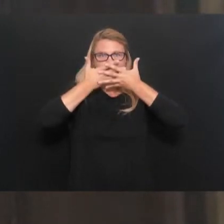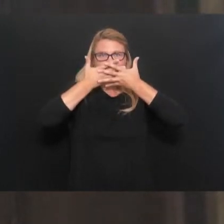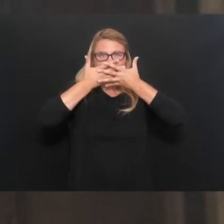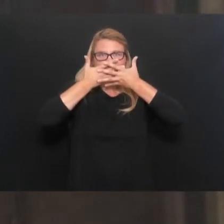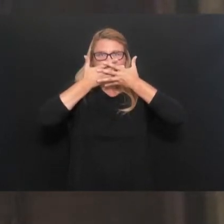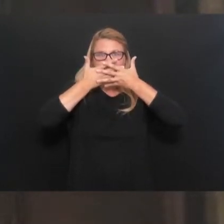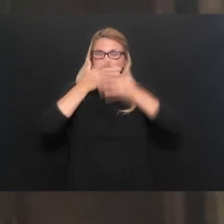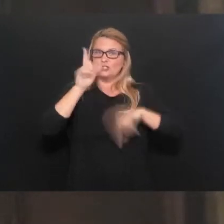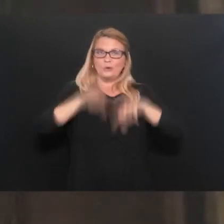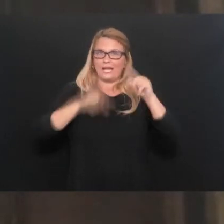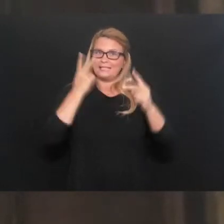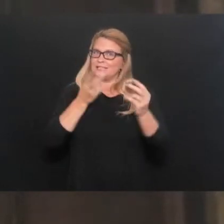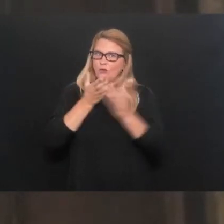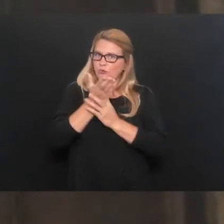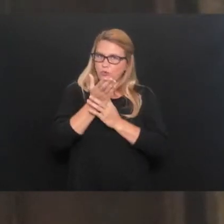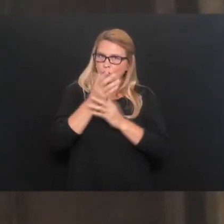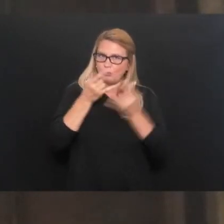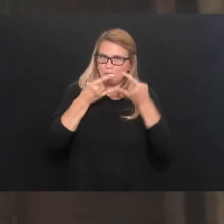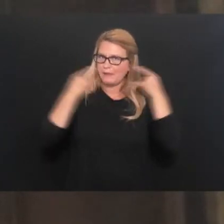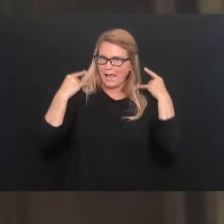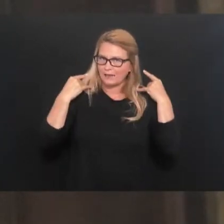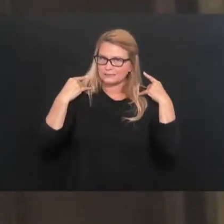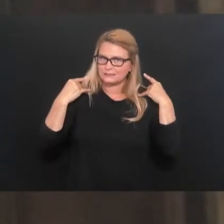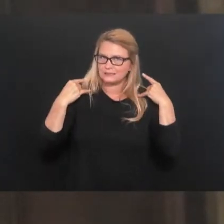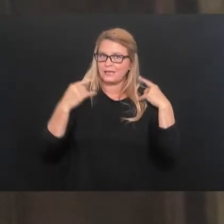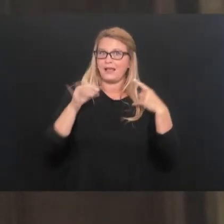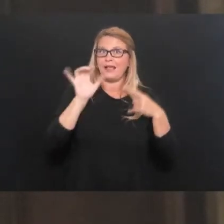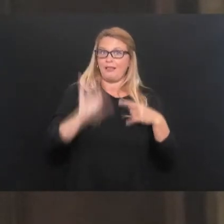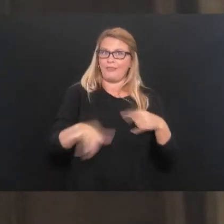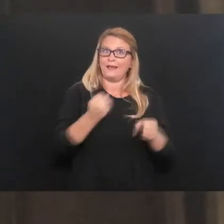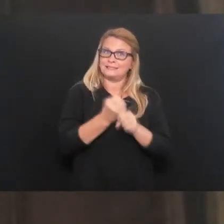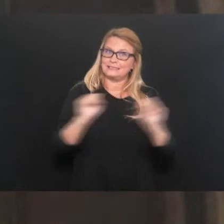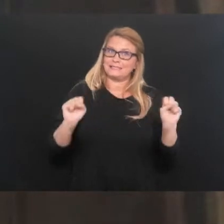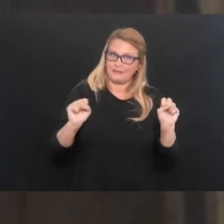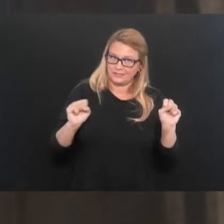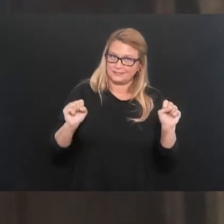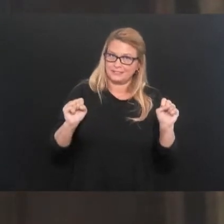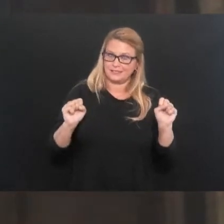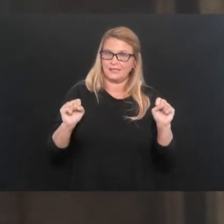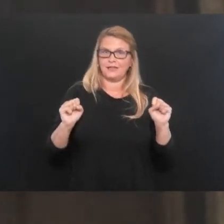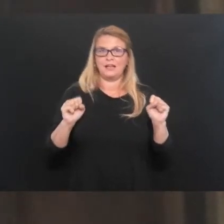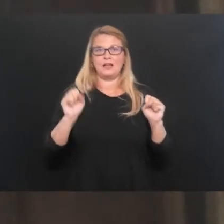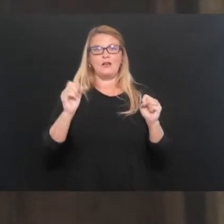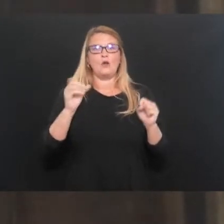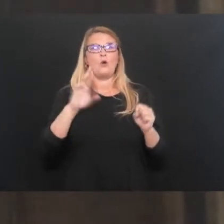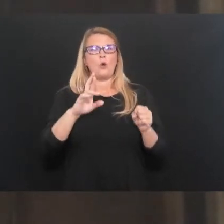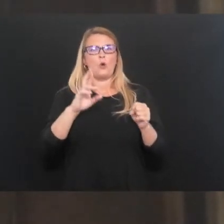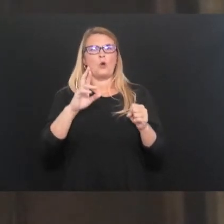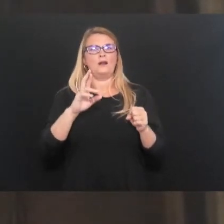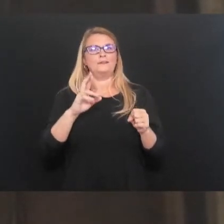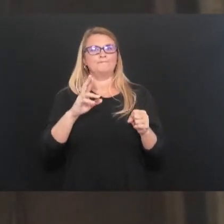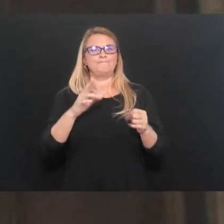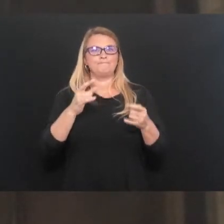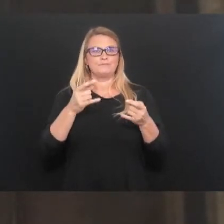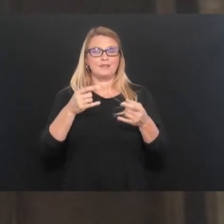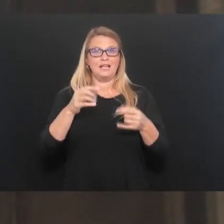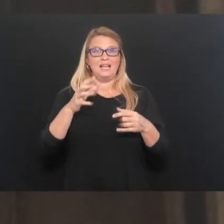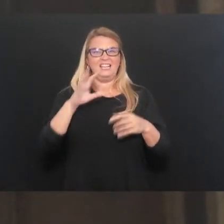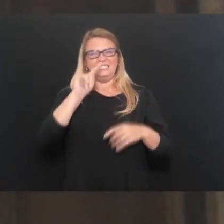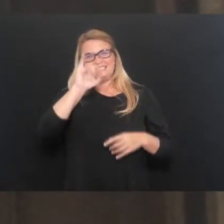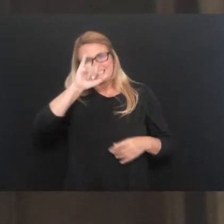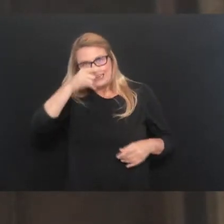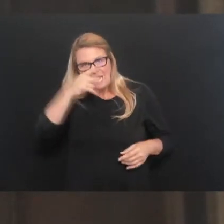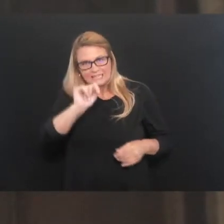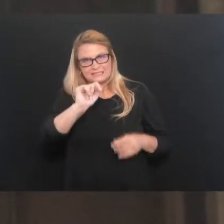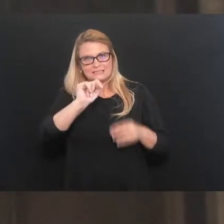plies, separate sections that separate you from the outside, or a fitted, very high barrier protection mask